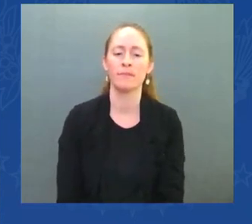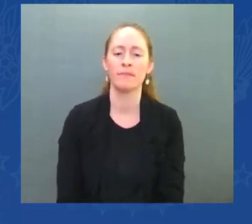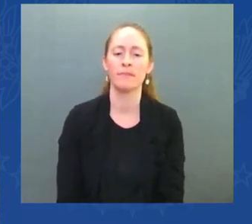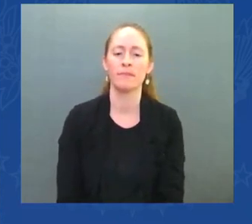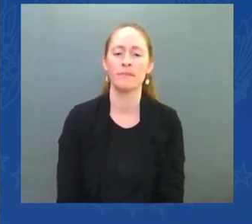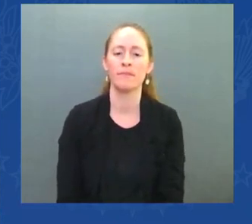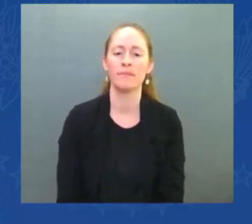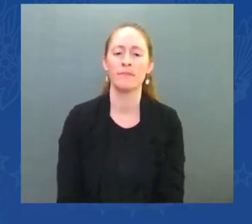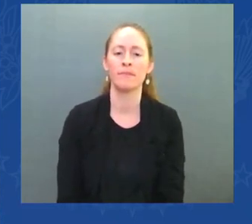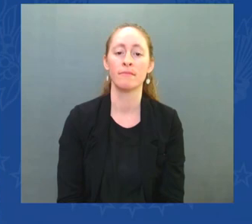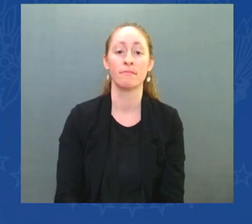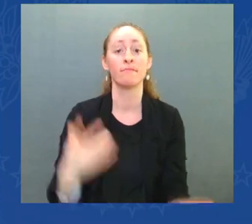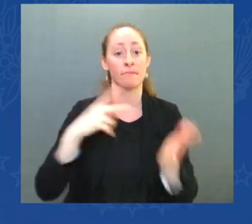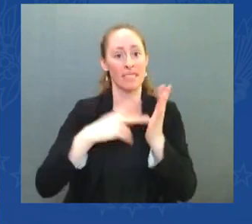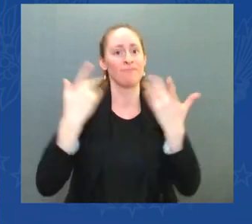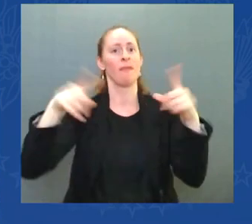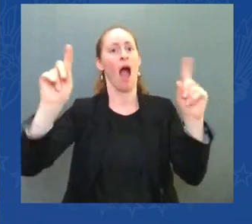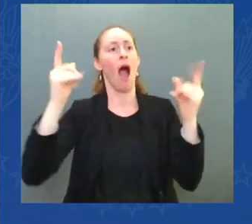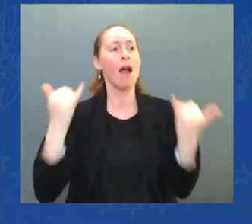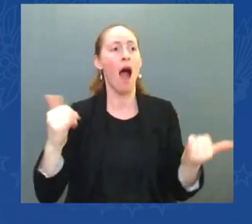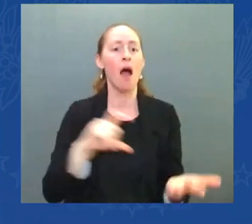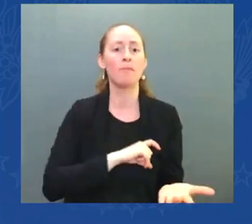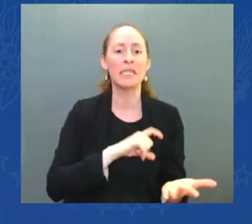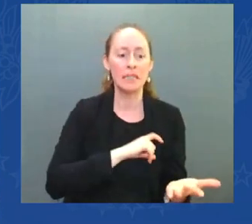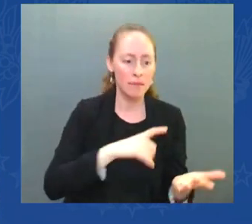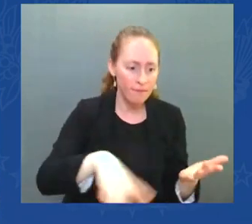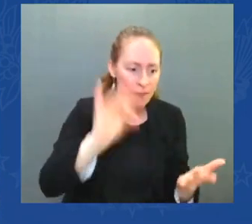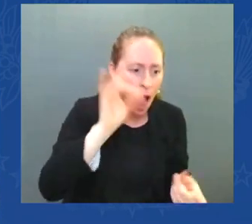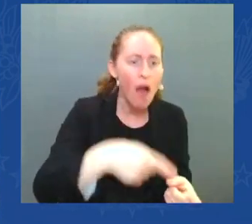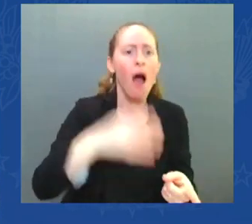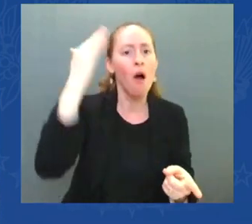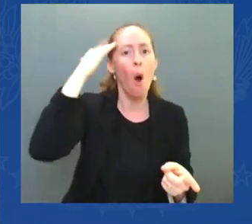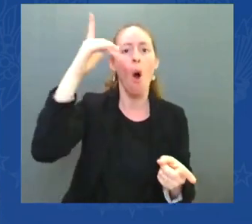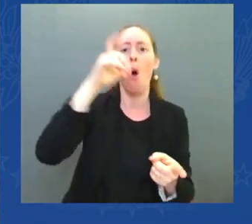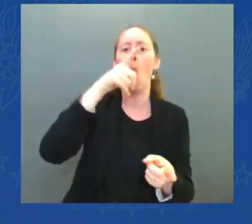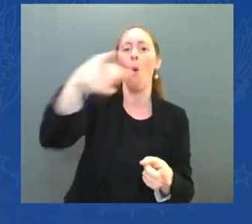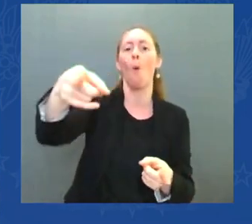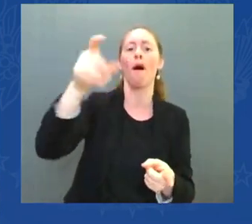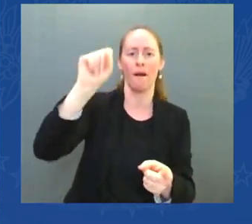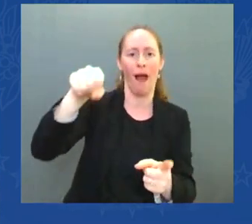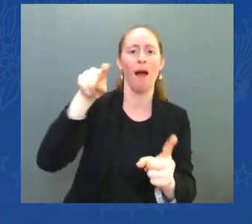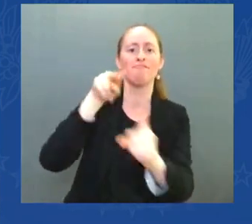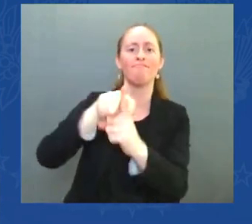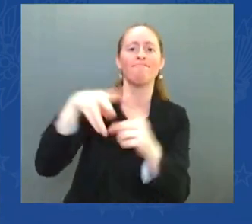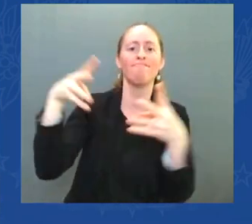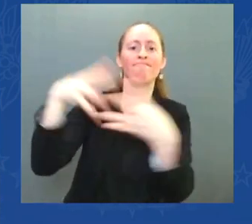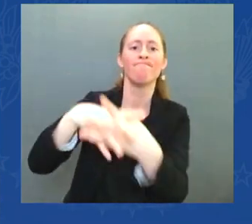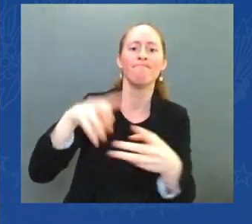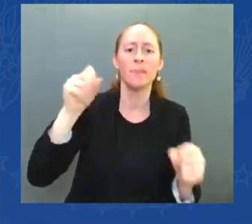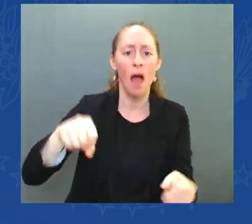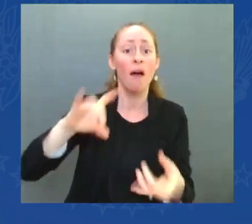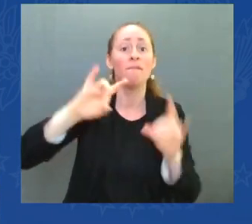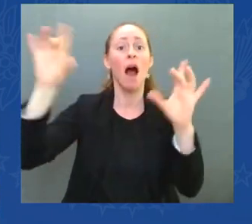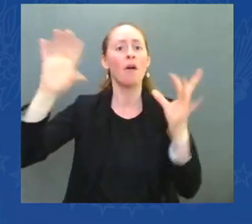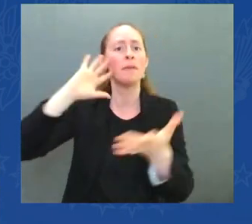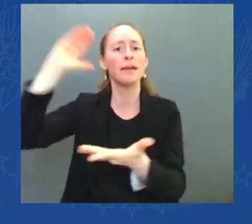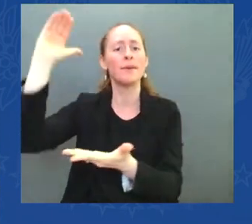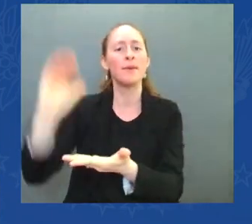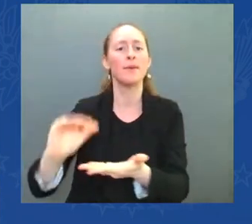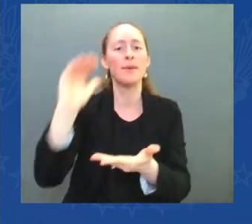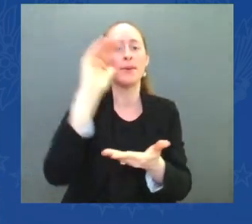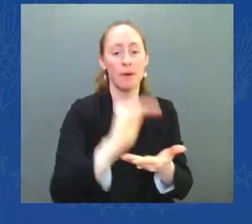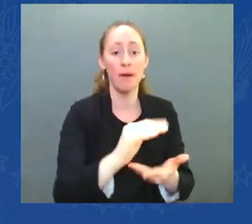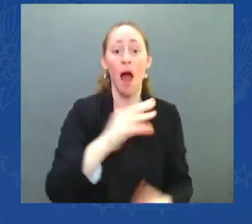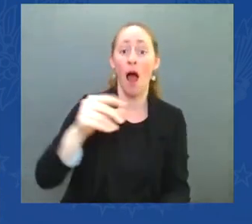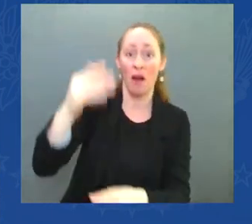seek justice for victims of violent crimes, and to get guns used in crimes off of our